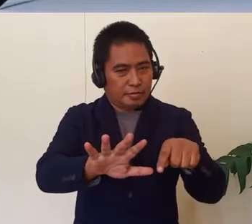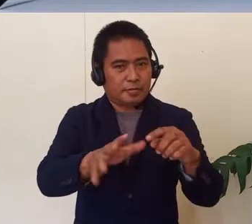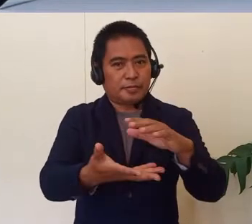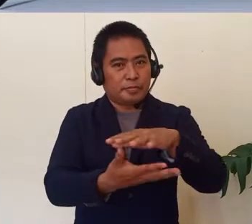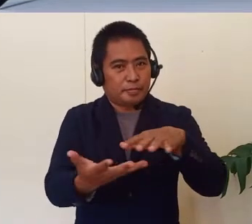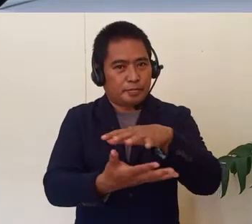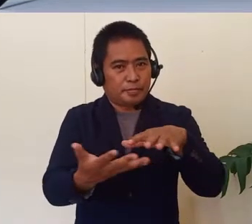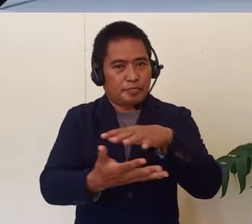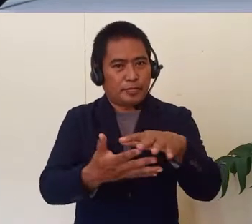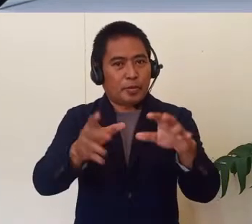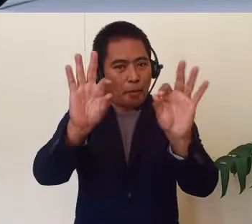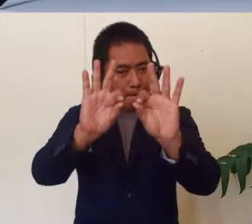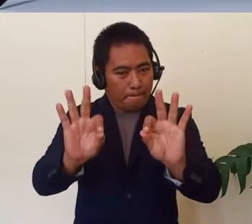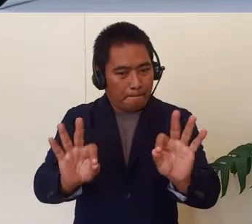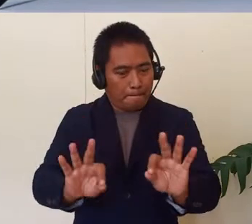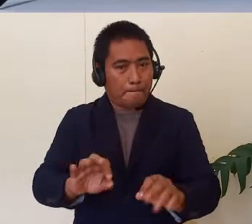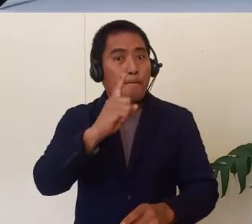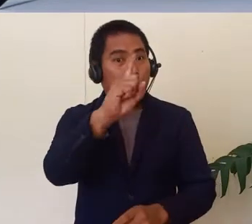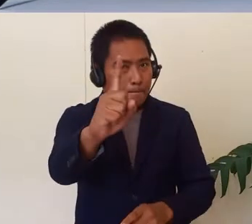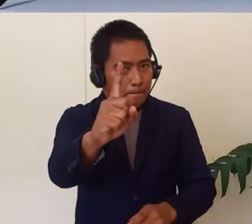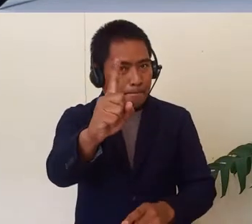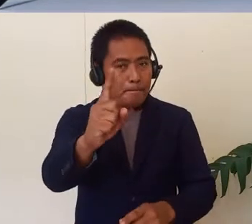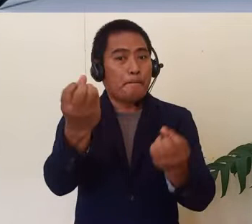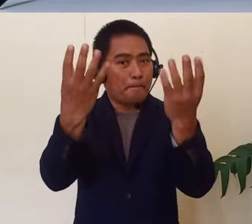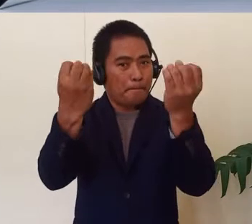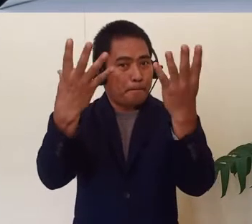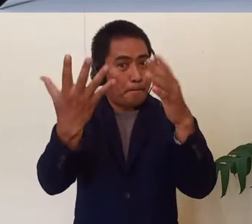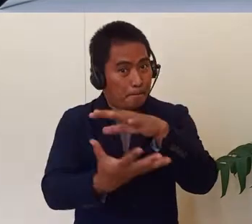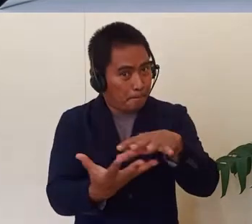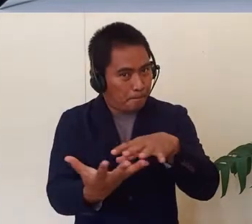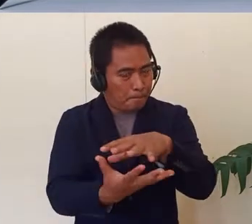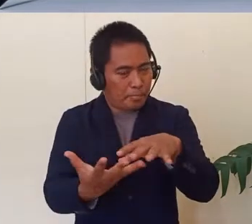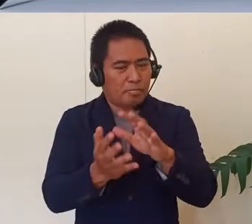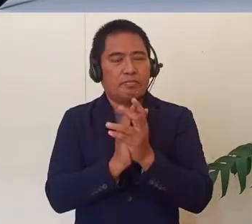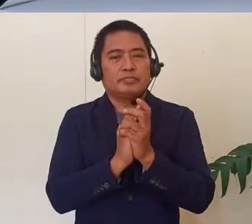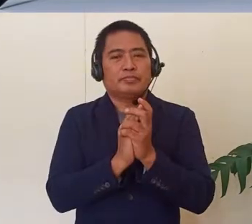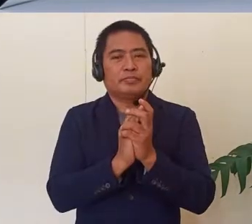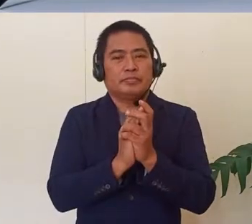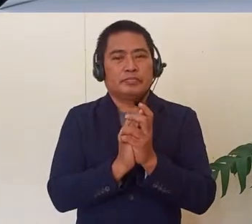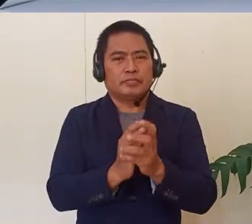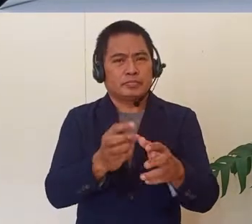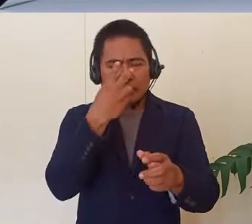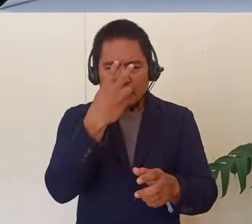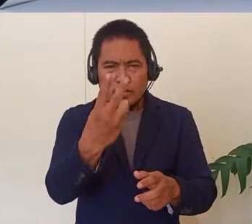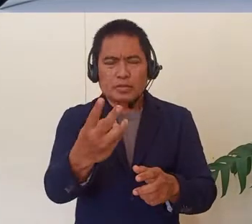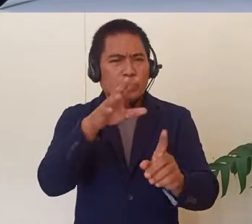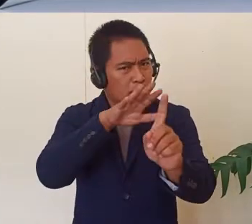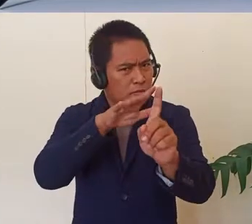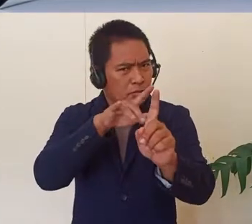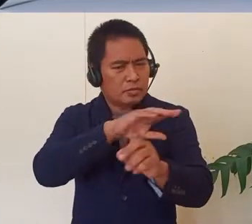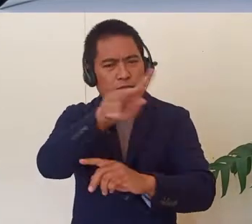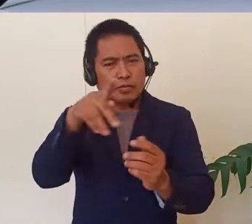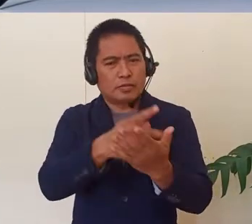heterogeneous mixtures. You have seen that when all parts of the mixture have the same uniform